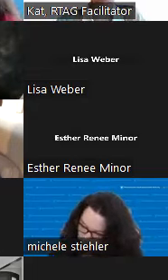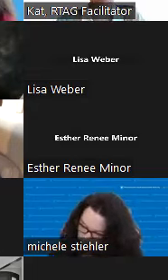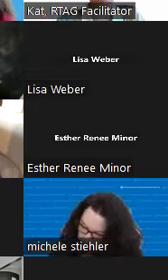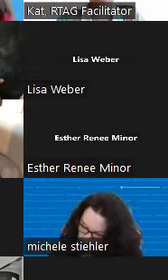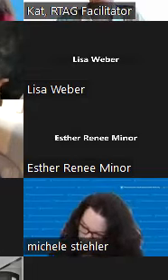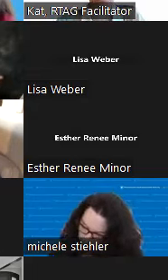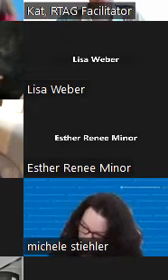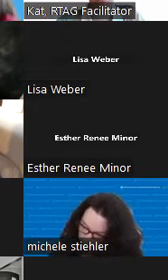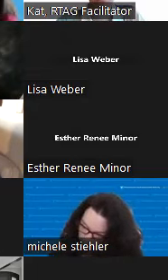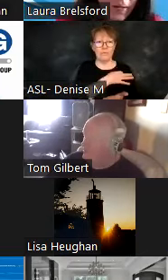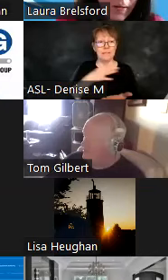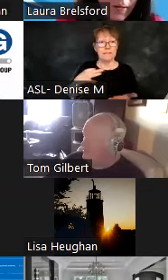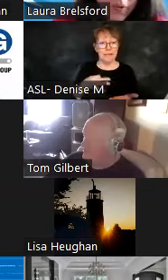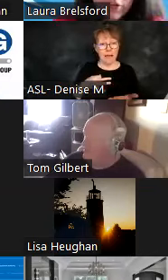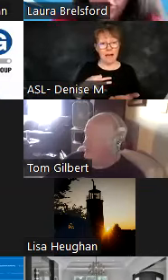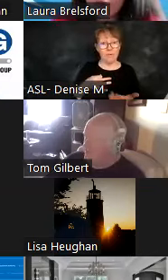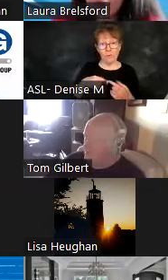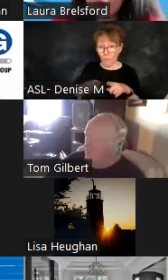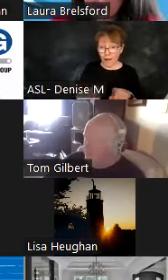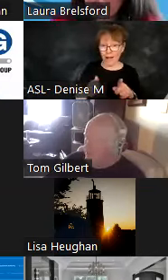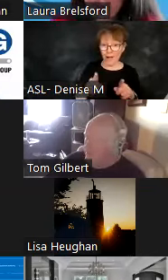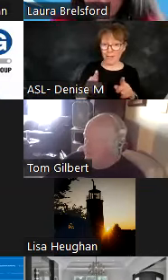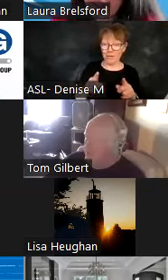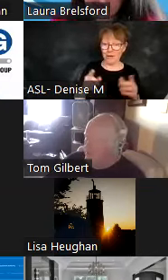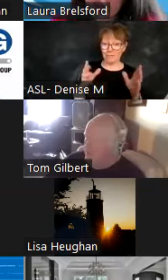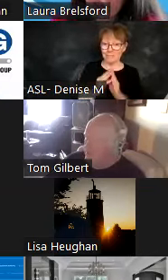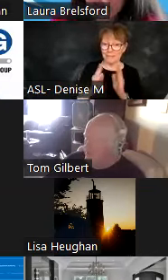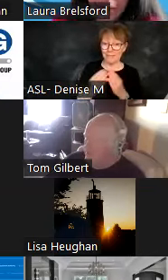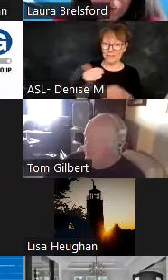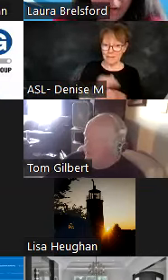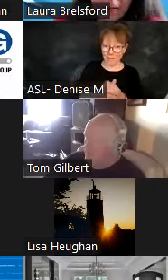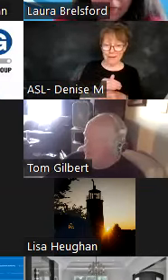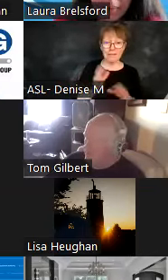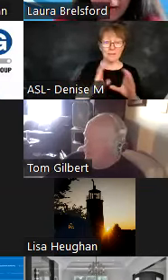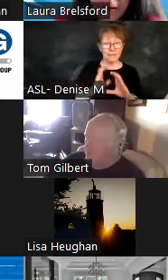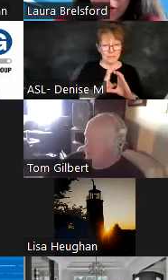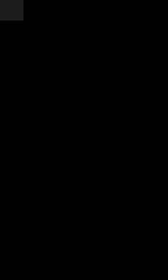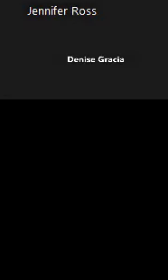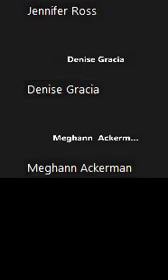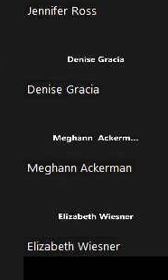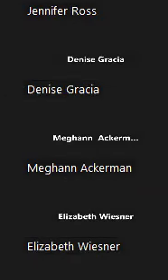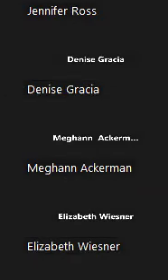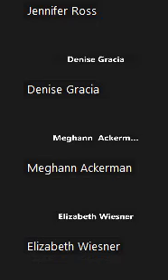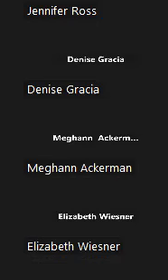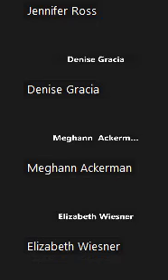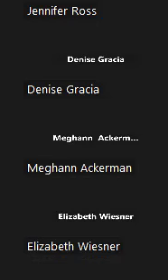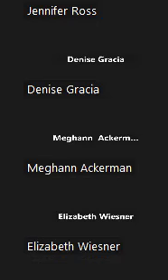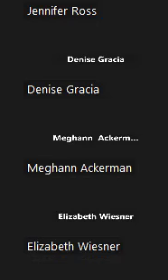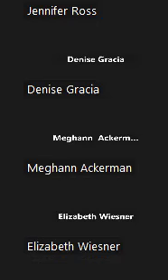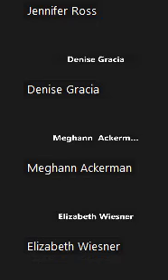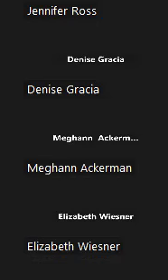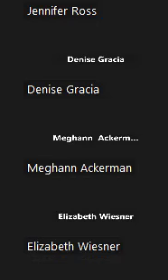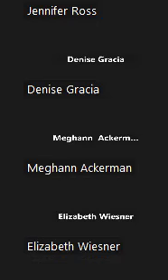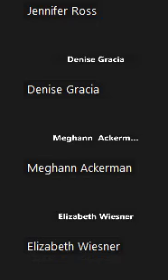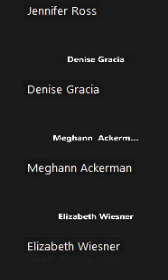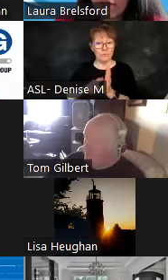They're undergoing a newly refreshed training that actually RTAG provided feedback on as well. So again, I think